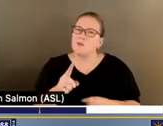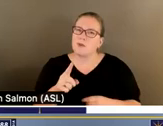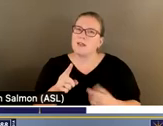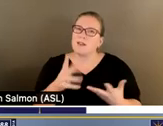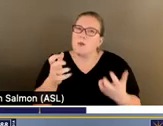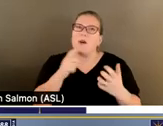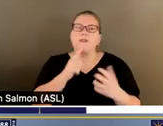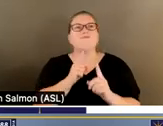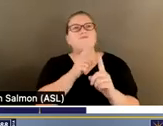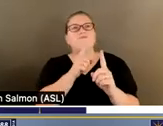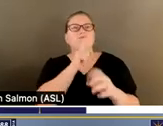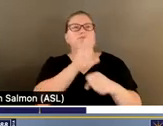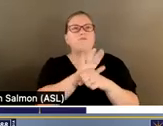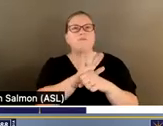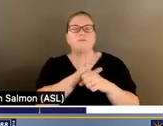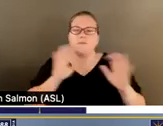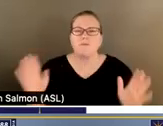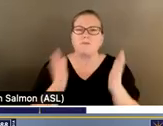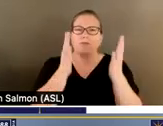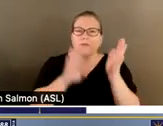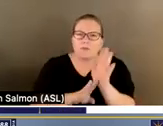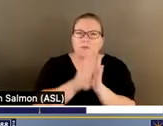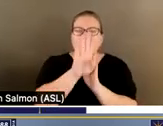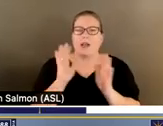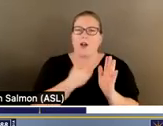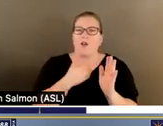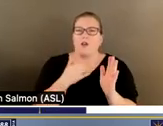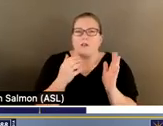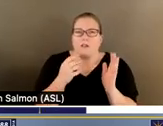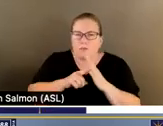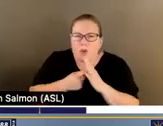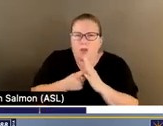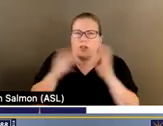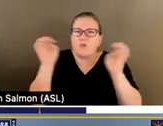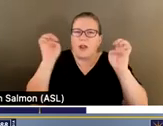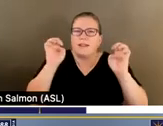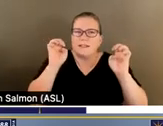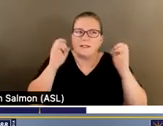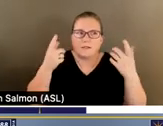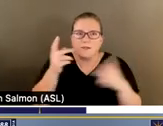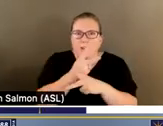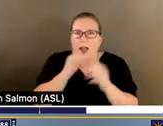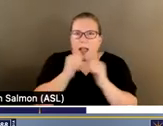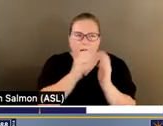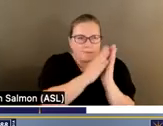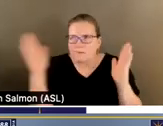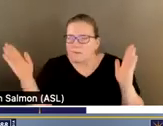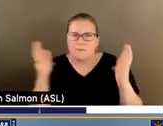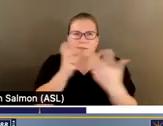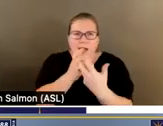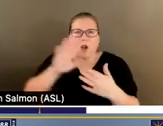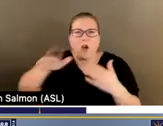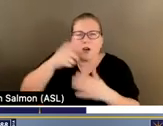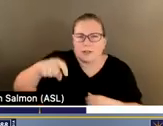how Georgia supports our emerging crisis continuum and continues to develop our system to support major federal